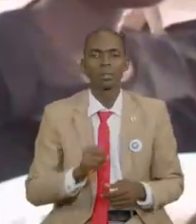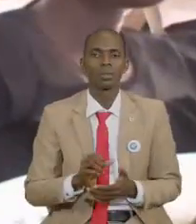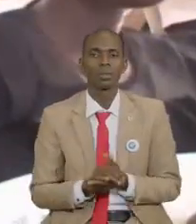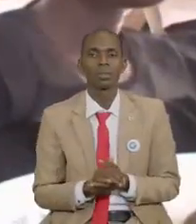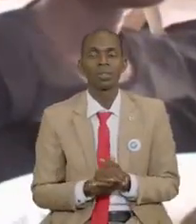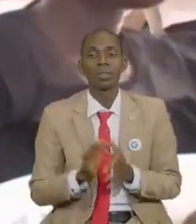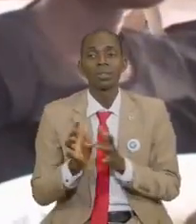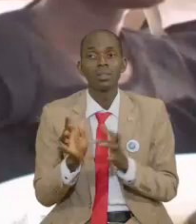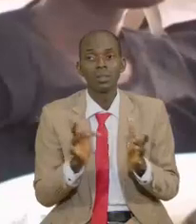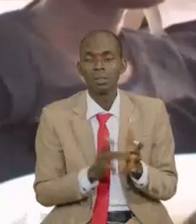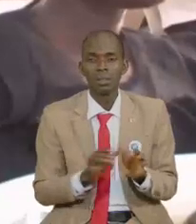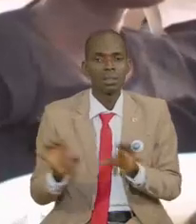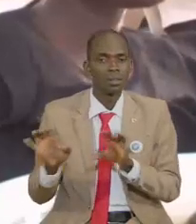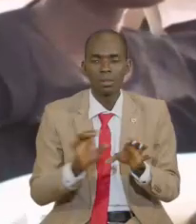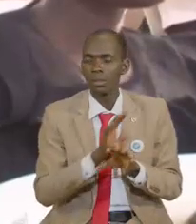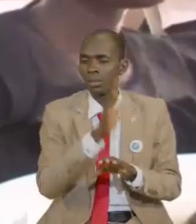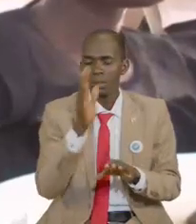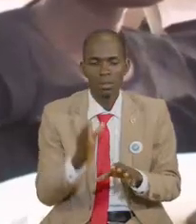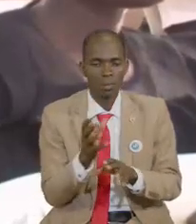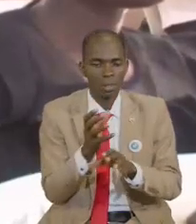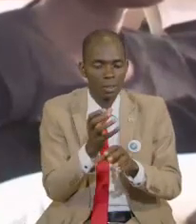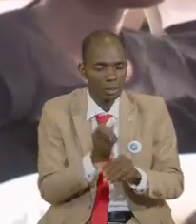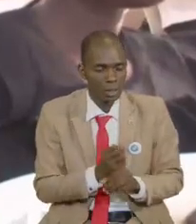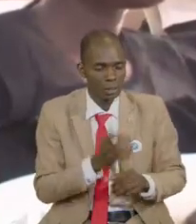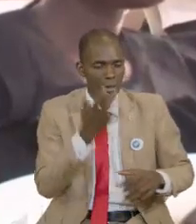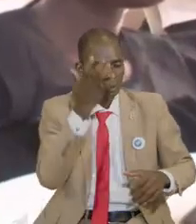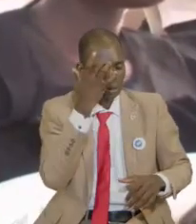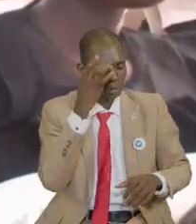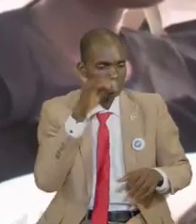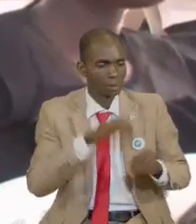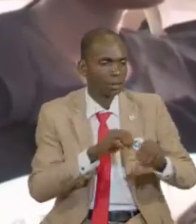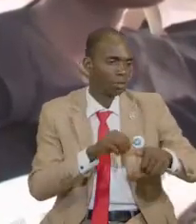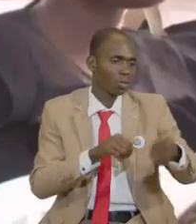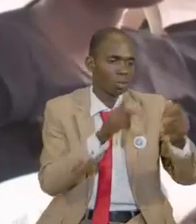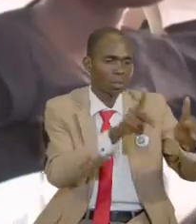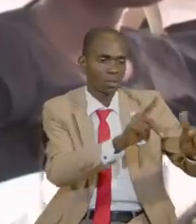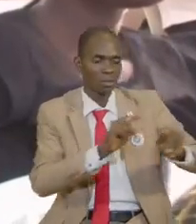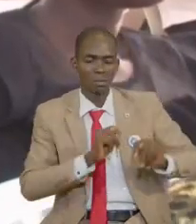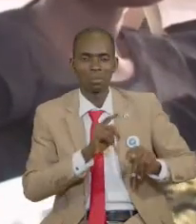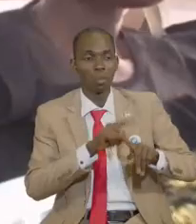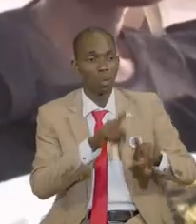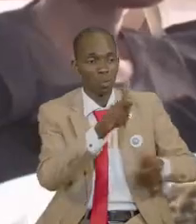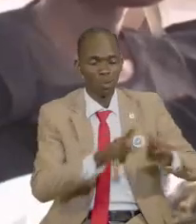Jesus didn't catch their sickness, they caught his health.